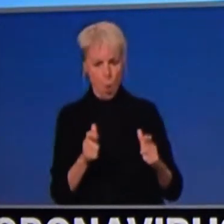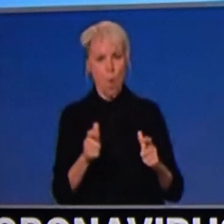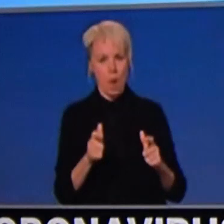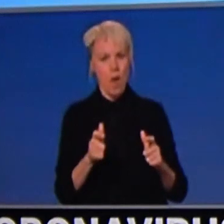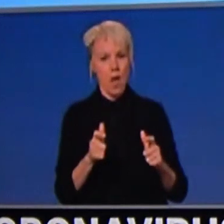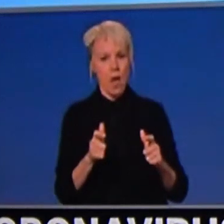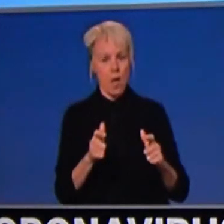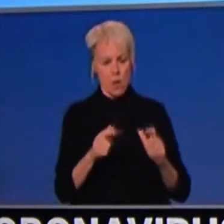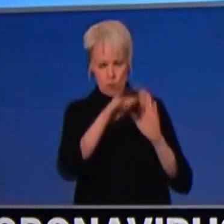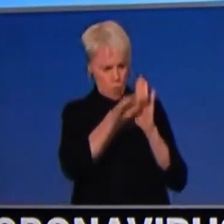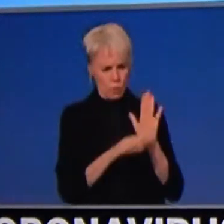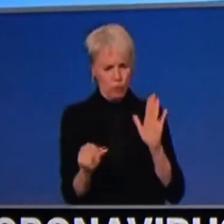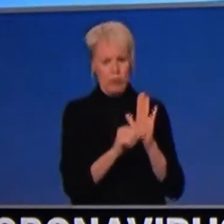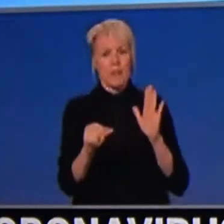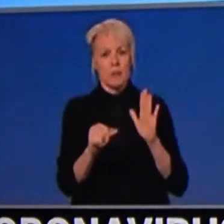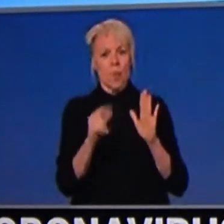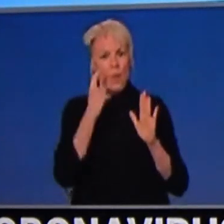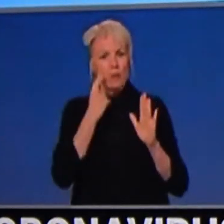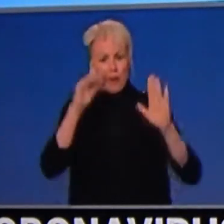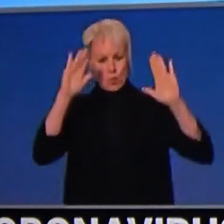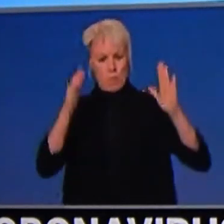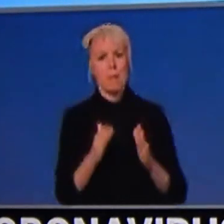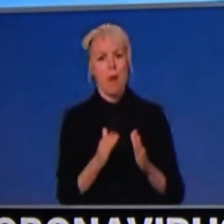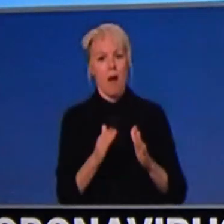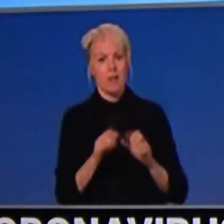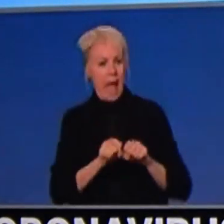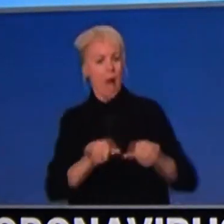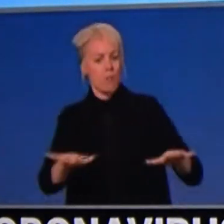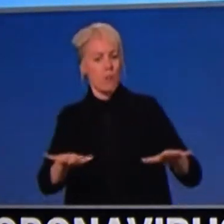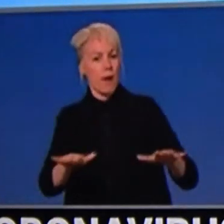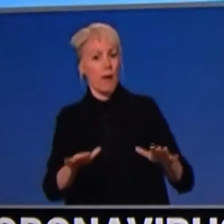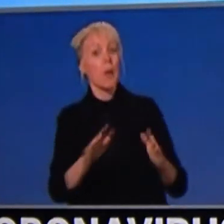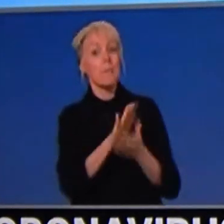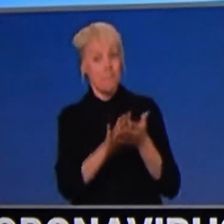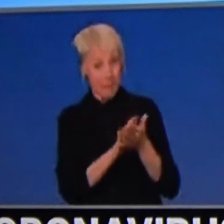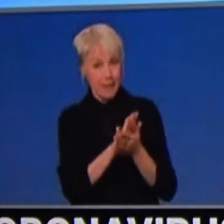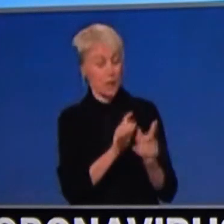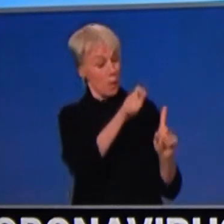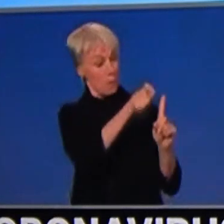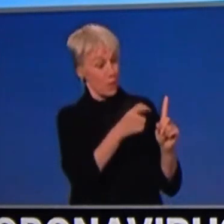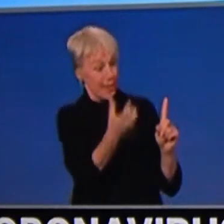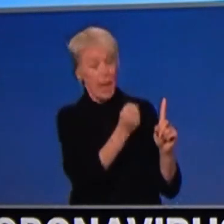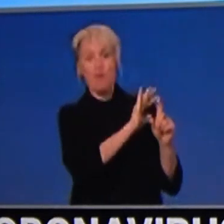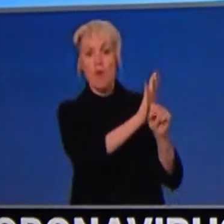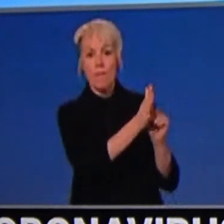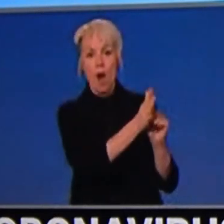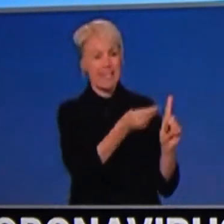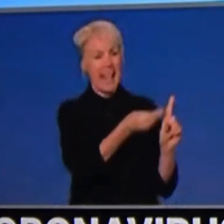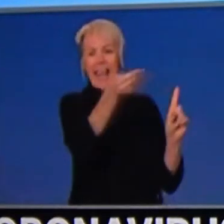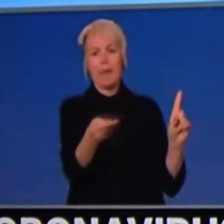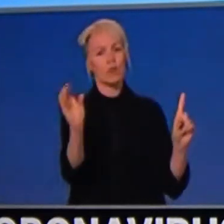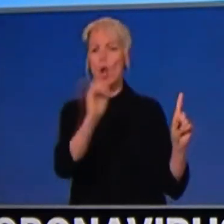below 1, we can control and reduce the outbreak. So it's a very good measure of